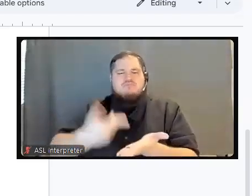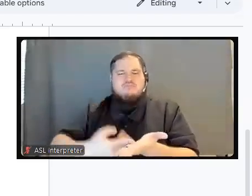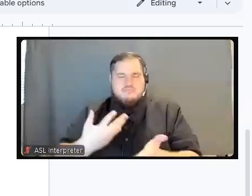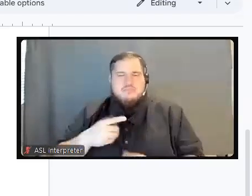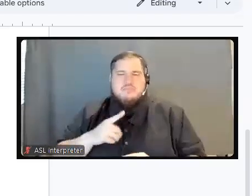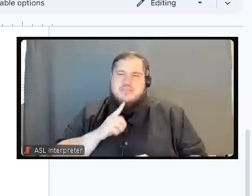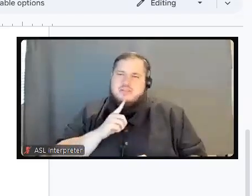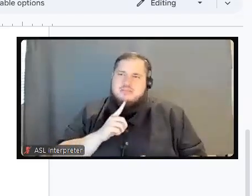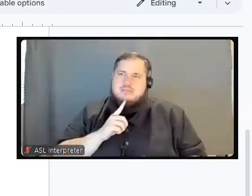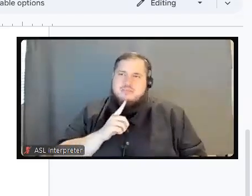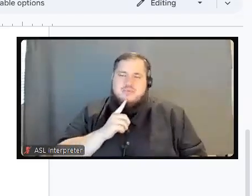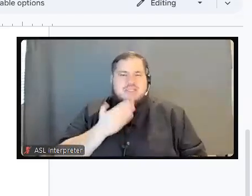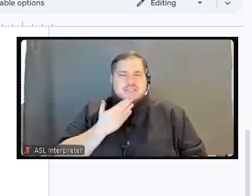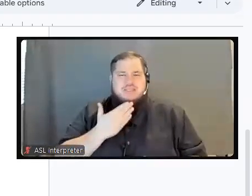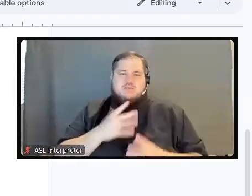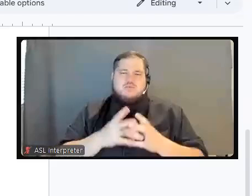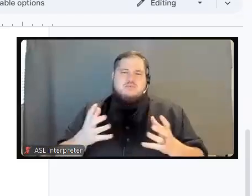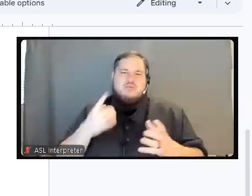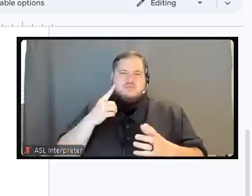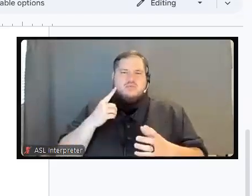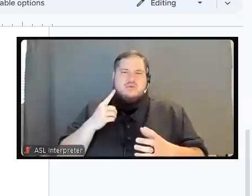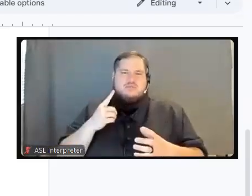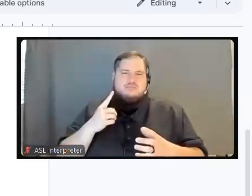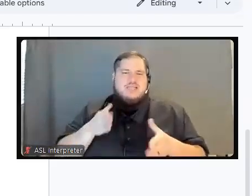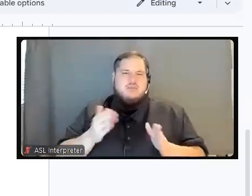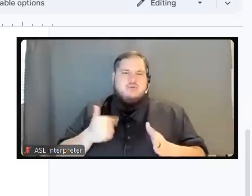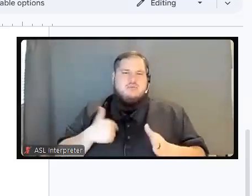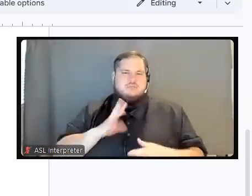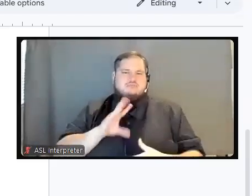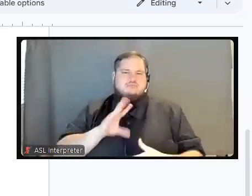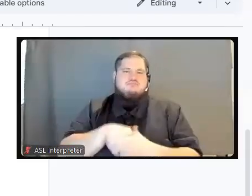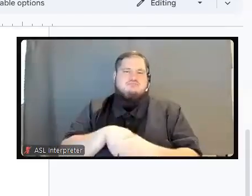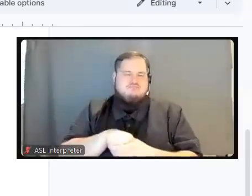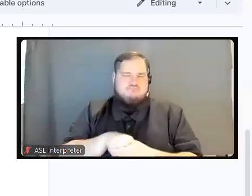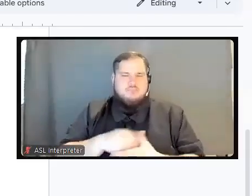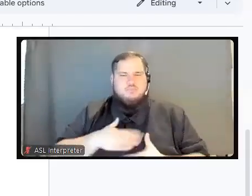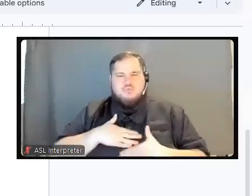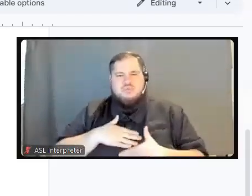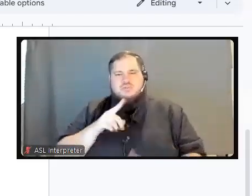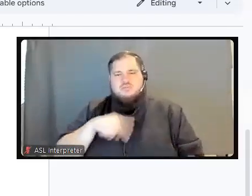And I just really appreciate you all.